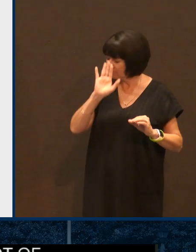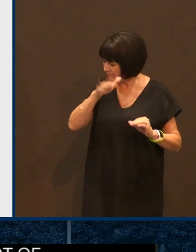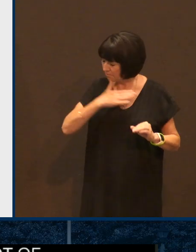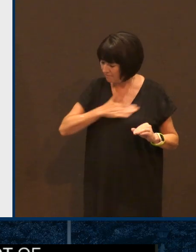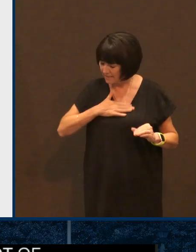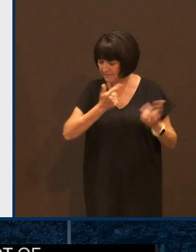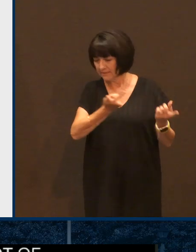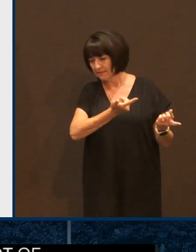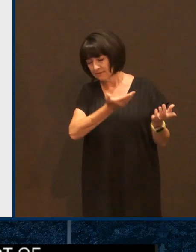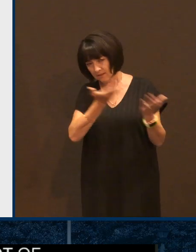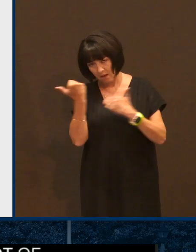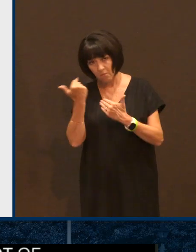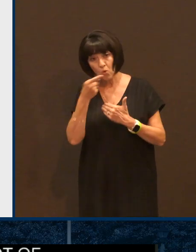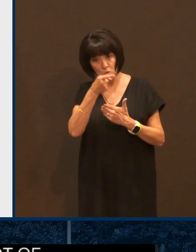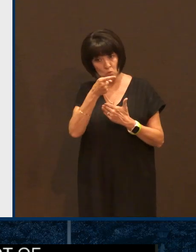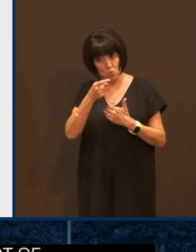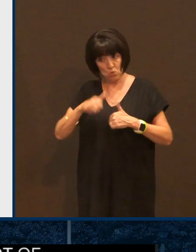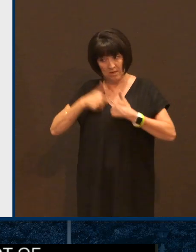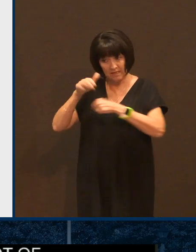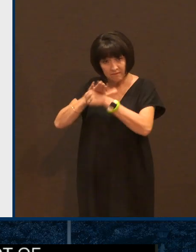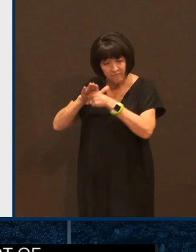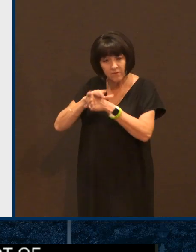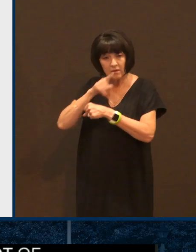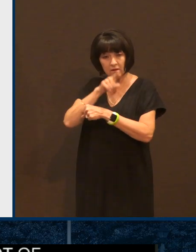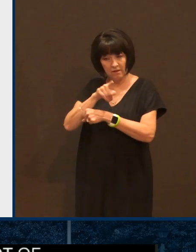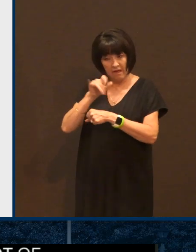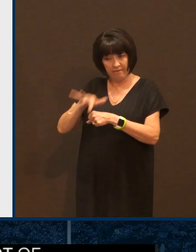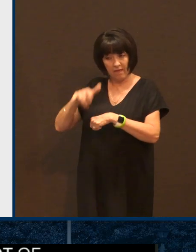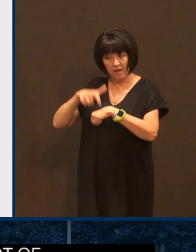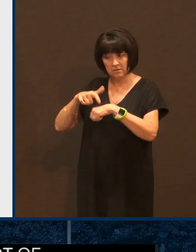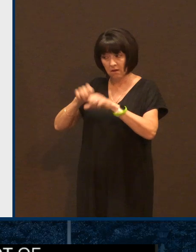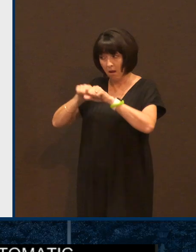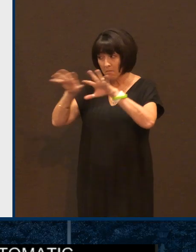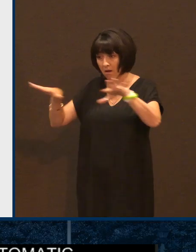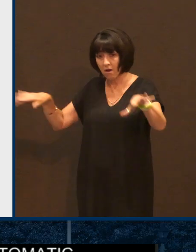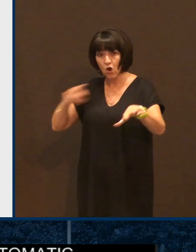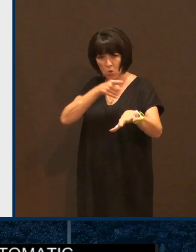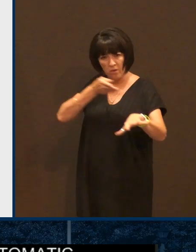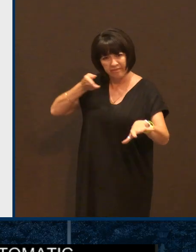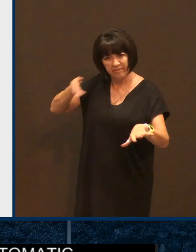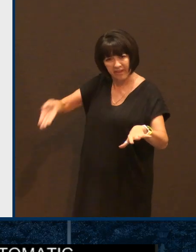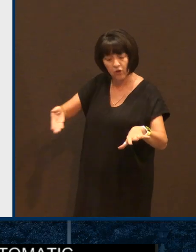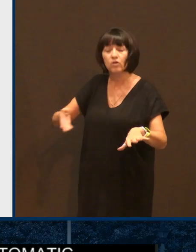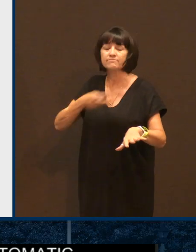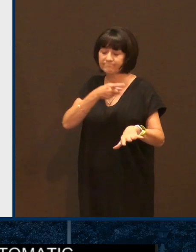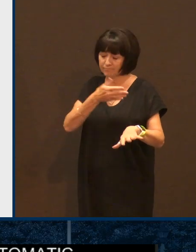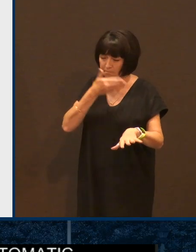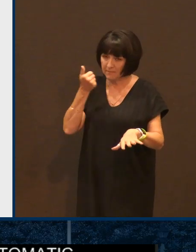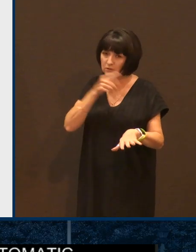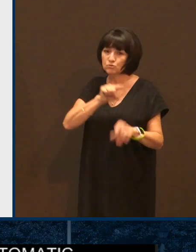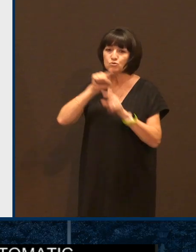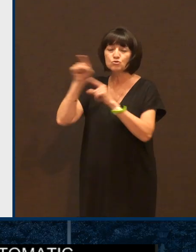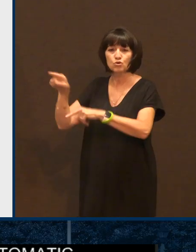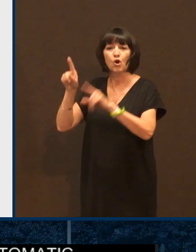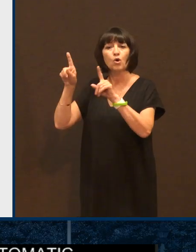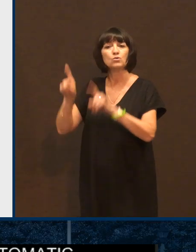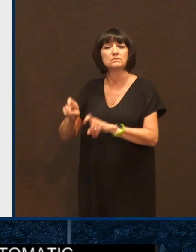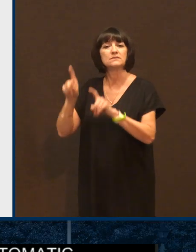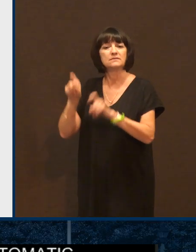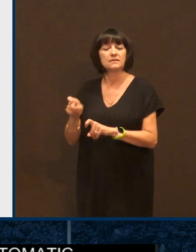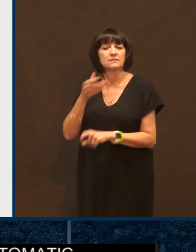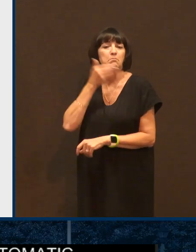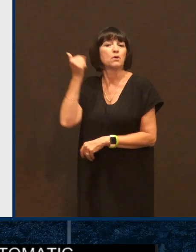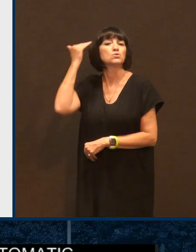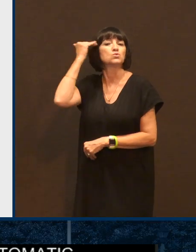so it should be a message to every Delawarean to take advantage of the sites, to go out and get tested, whether